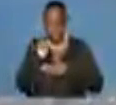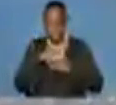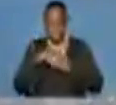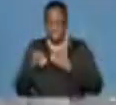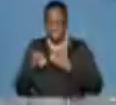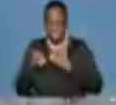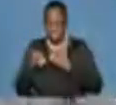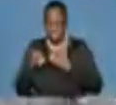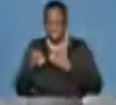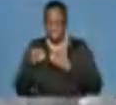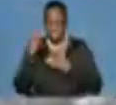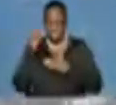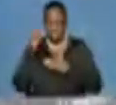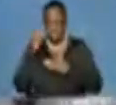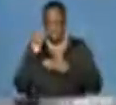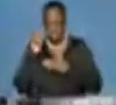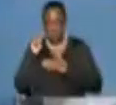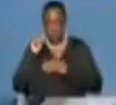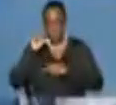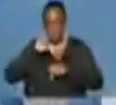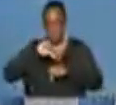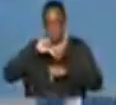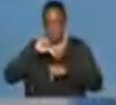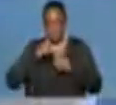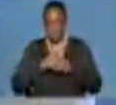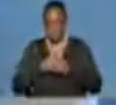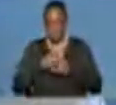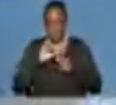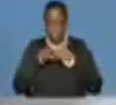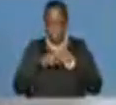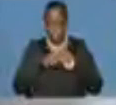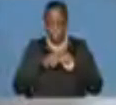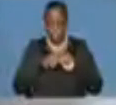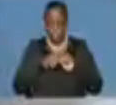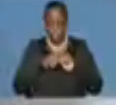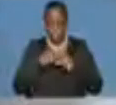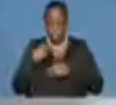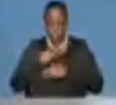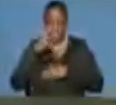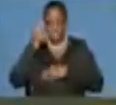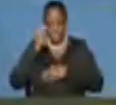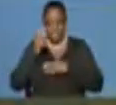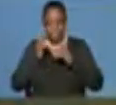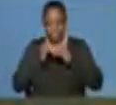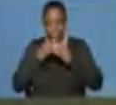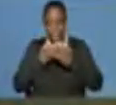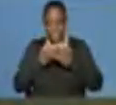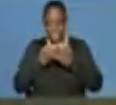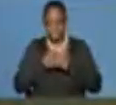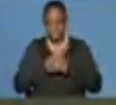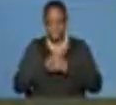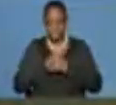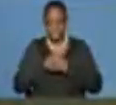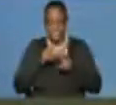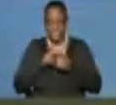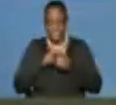$120. That's just fuel. So you think we don't deserve an increase? With an early August